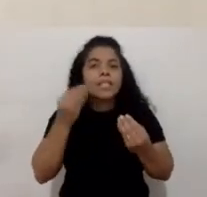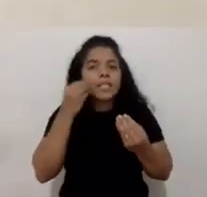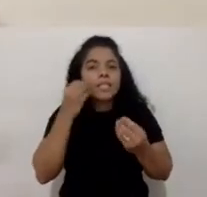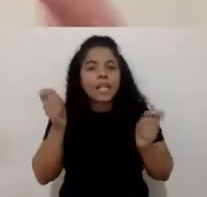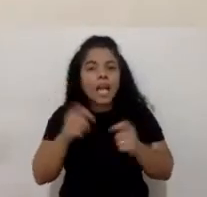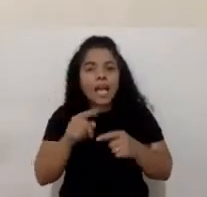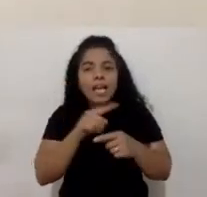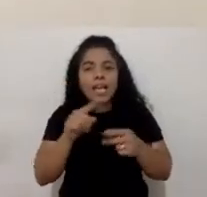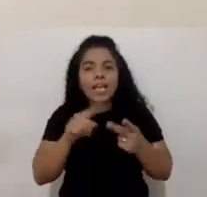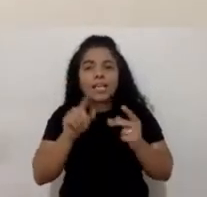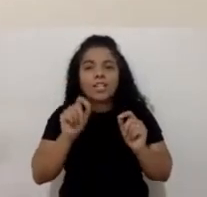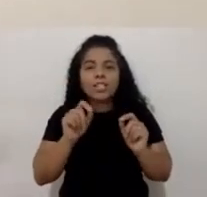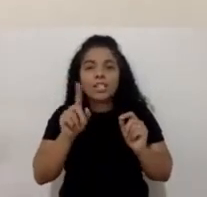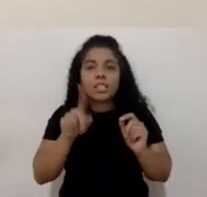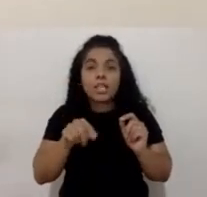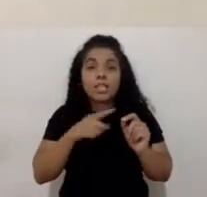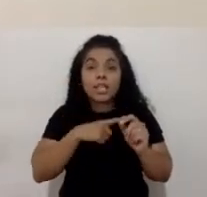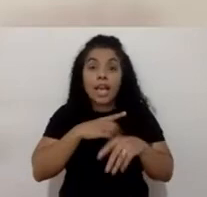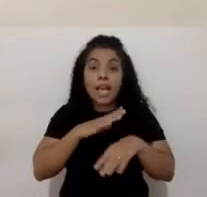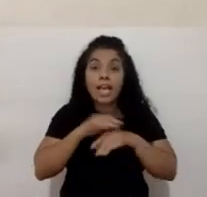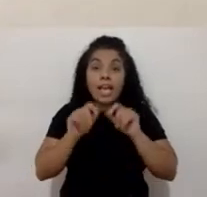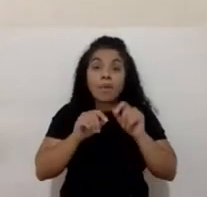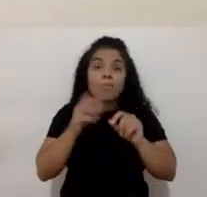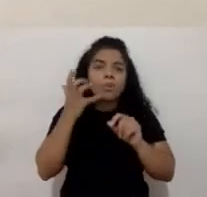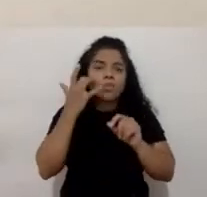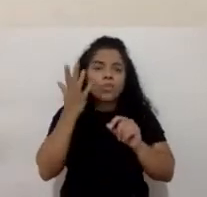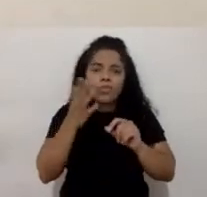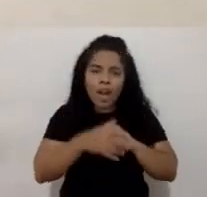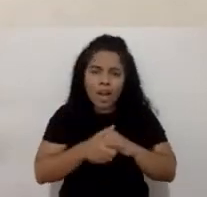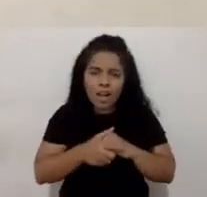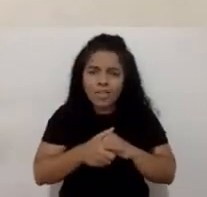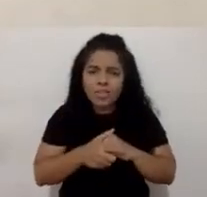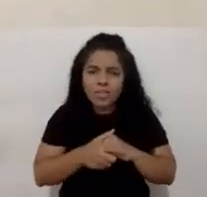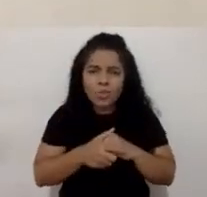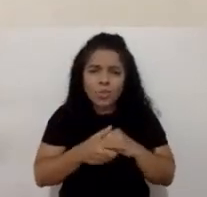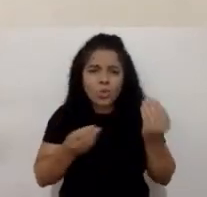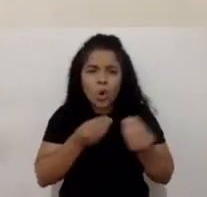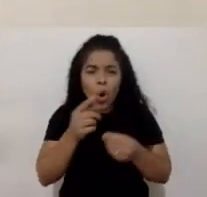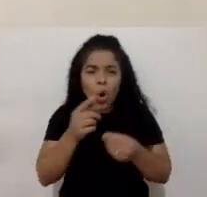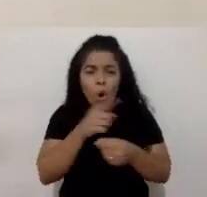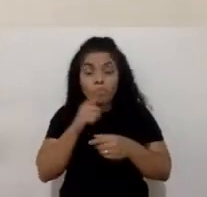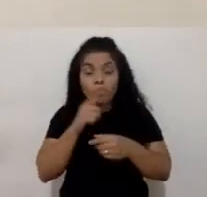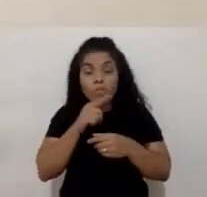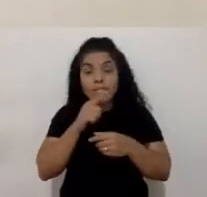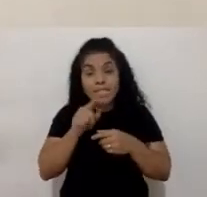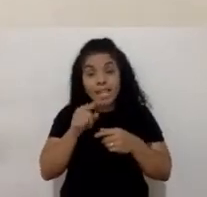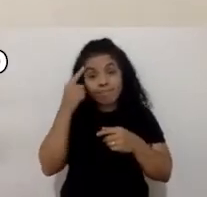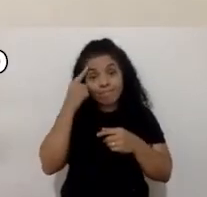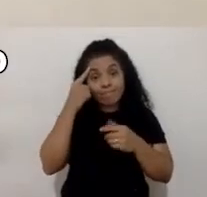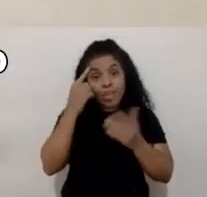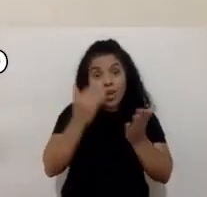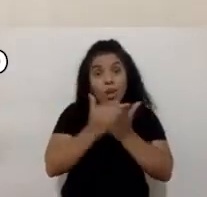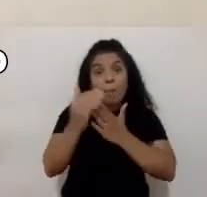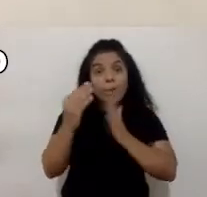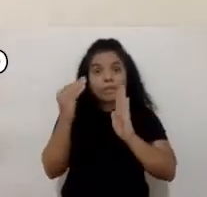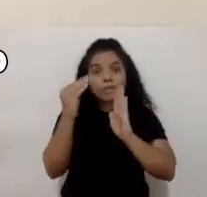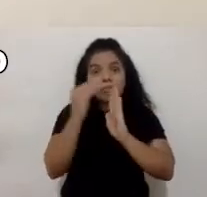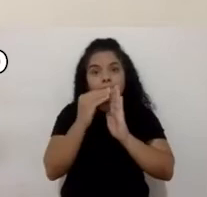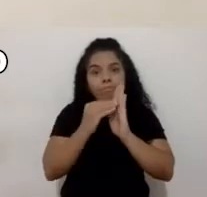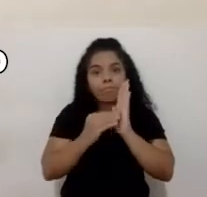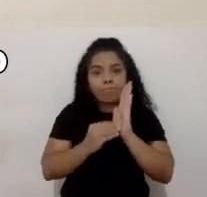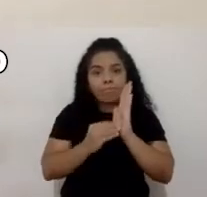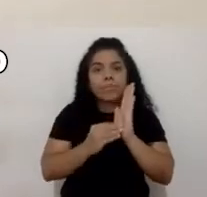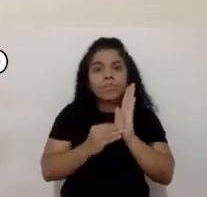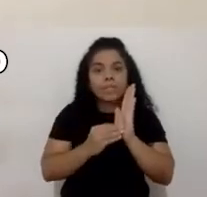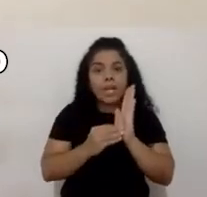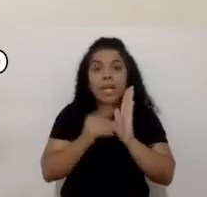say, unit tests for applications, it's very easy to add more unit tests and they tend to run quite quickly. Whereas for infrastructure, I think you need to be a little